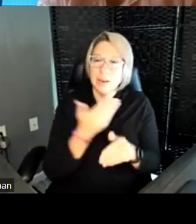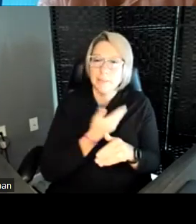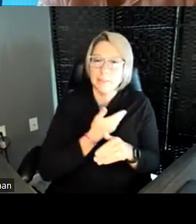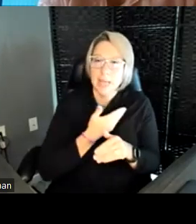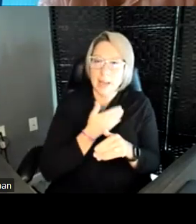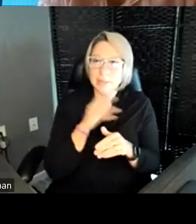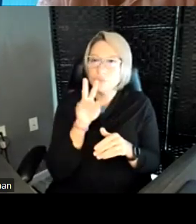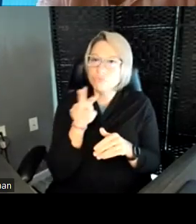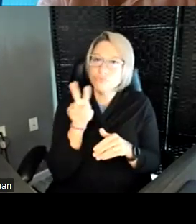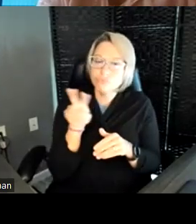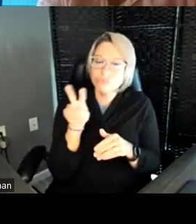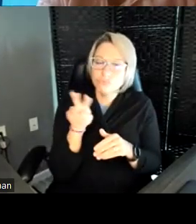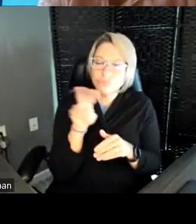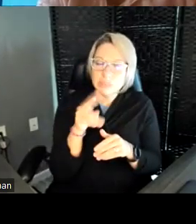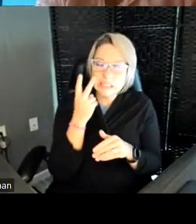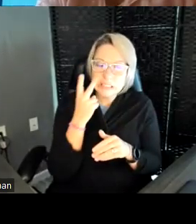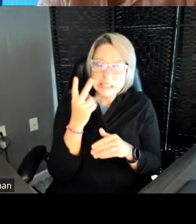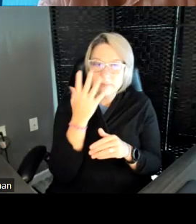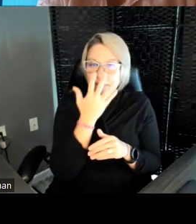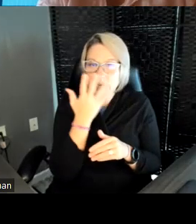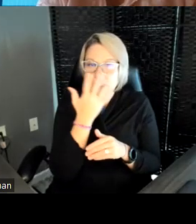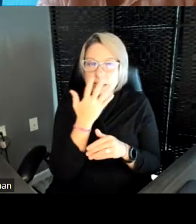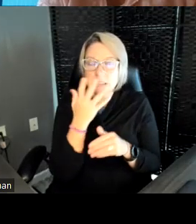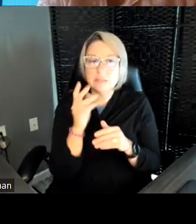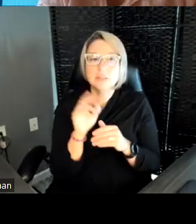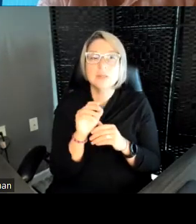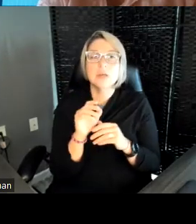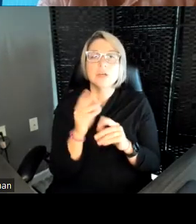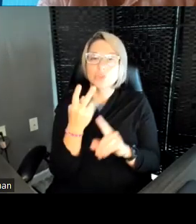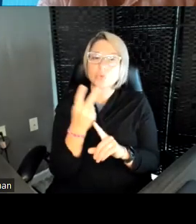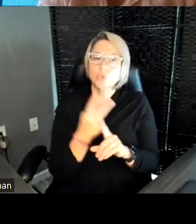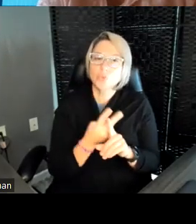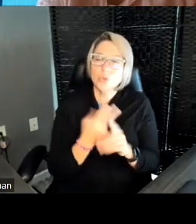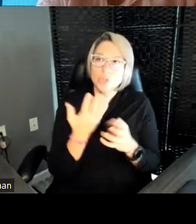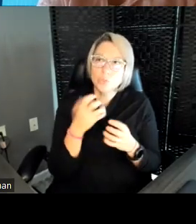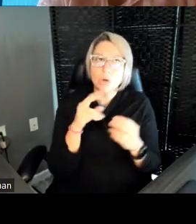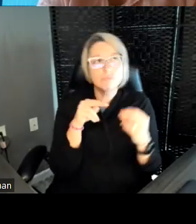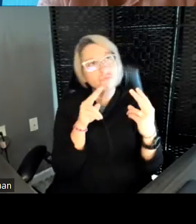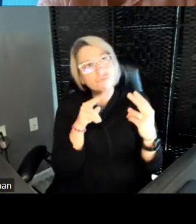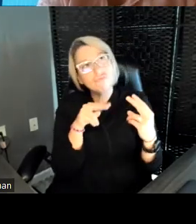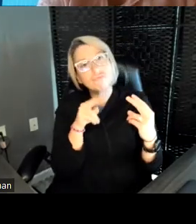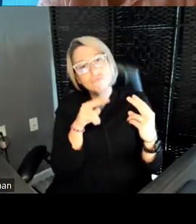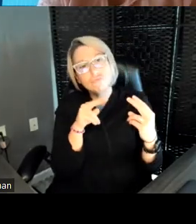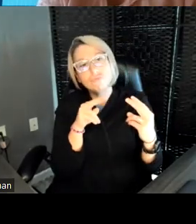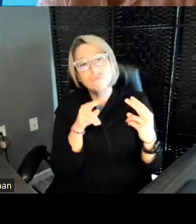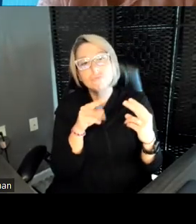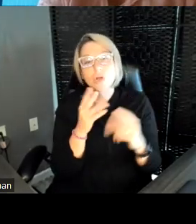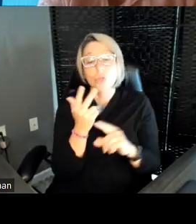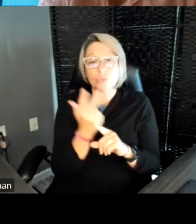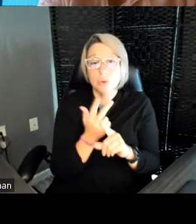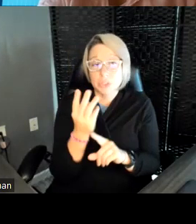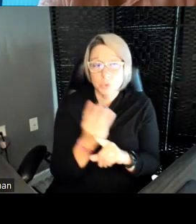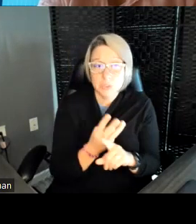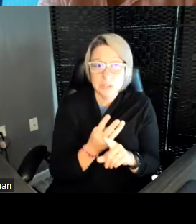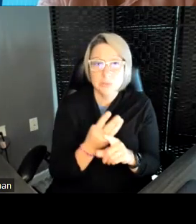this pretty early, but at 2 months, we kind of expect pretty consistent eye contact. By 3 to 6, we're asking